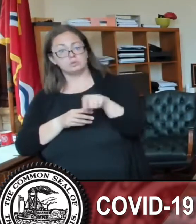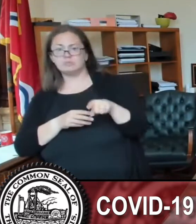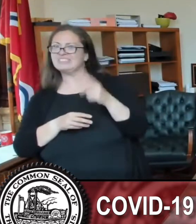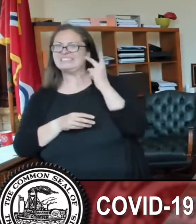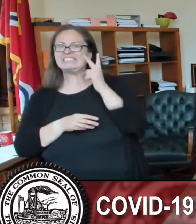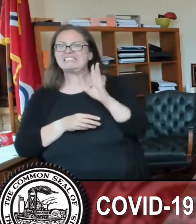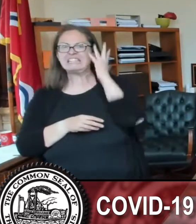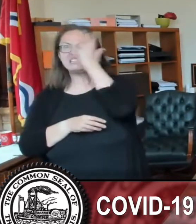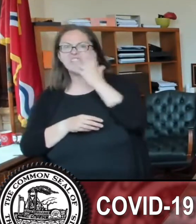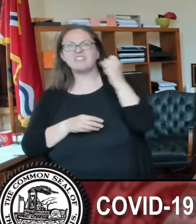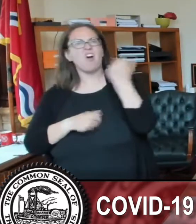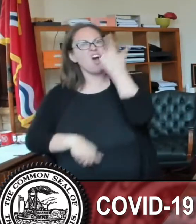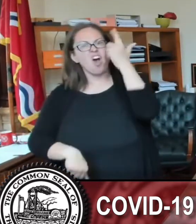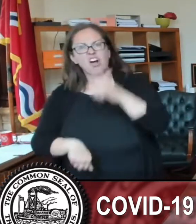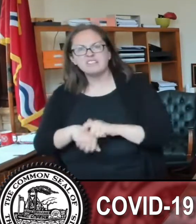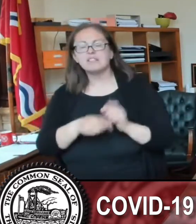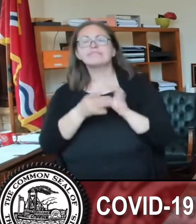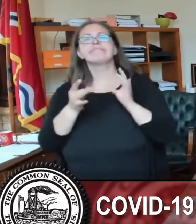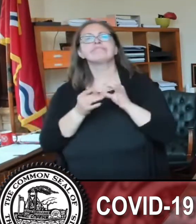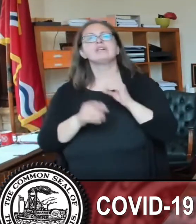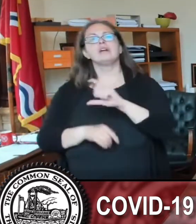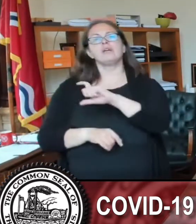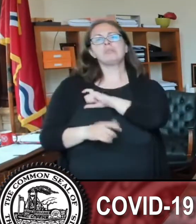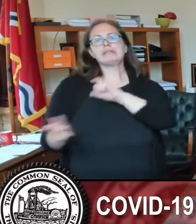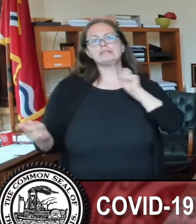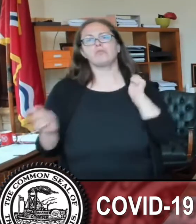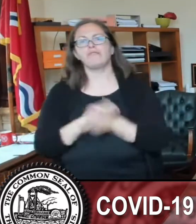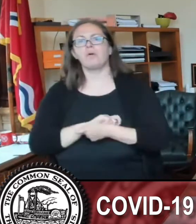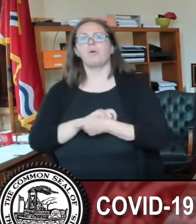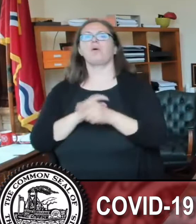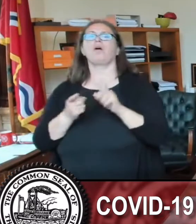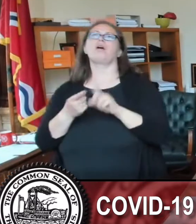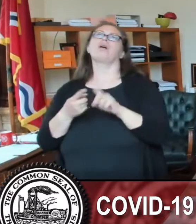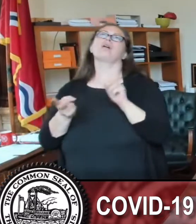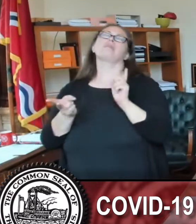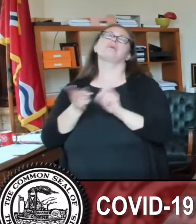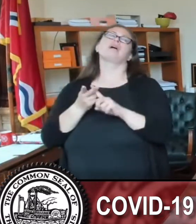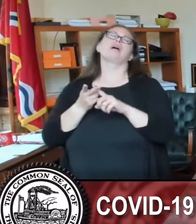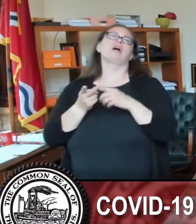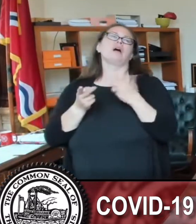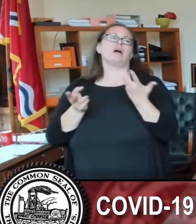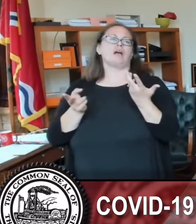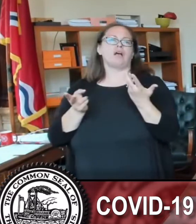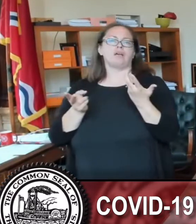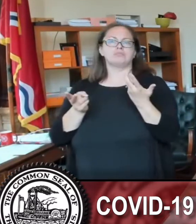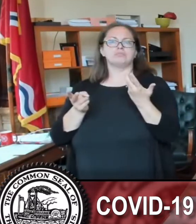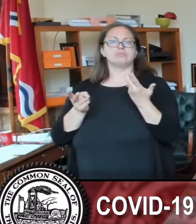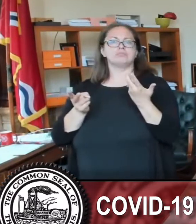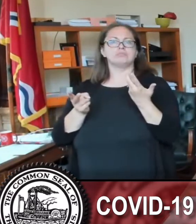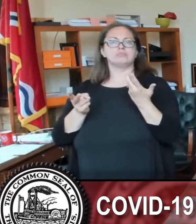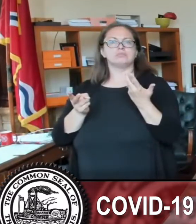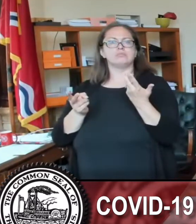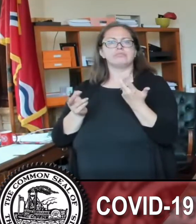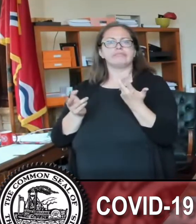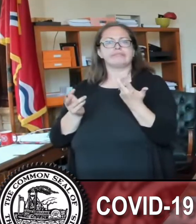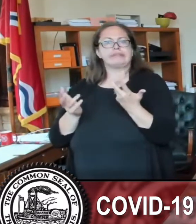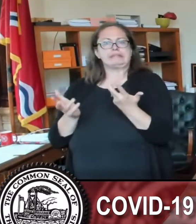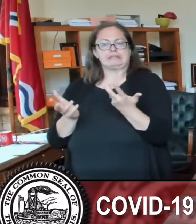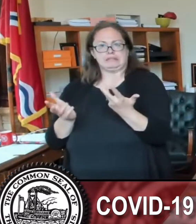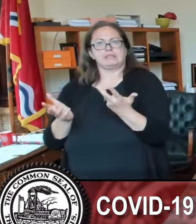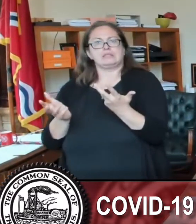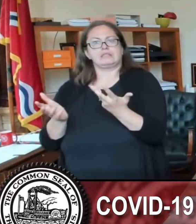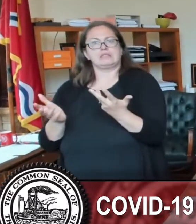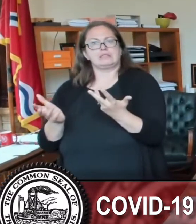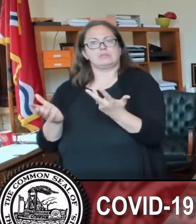time talking about police reform, talking about the desire to have